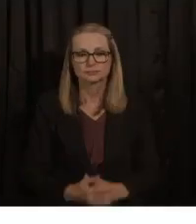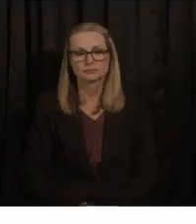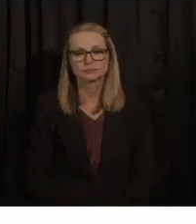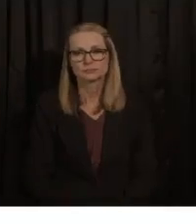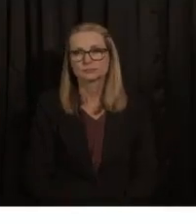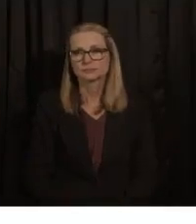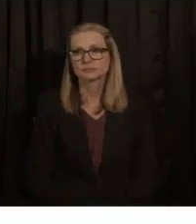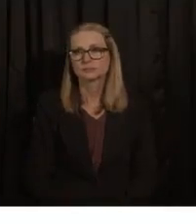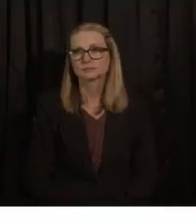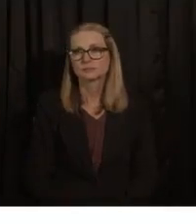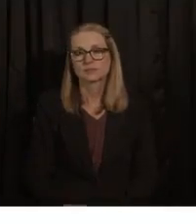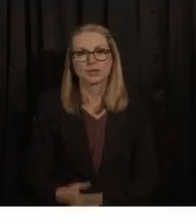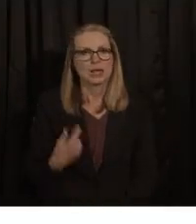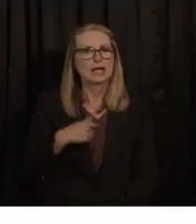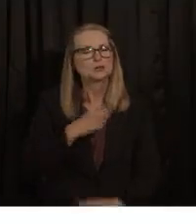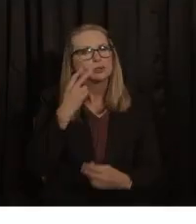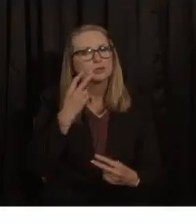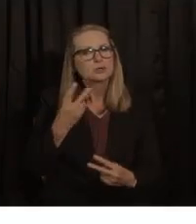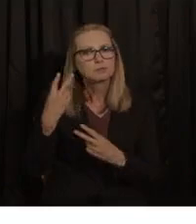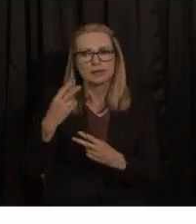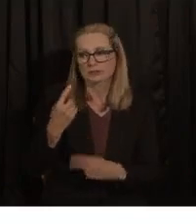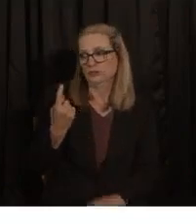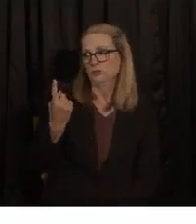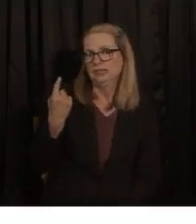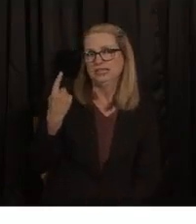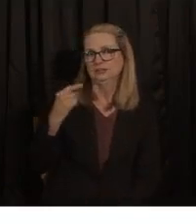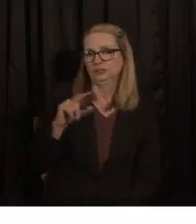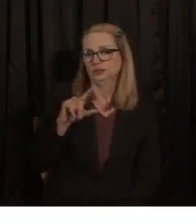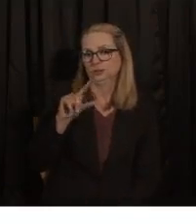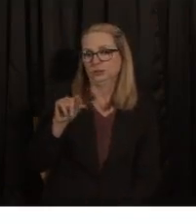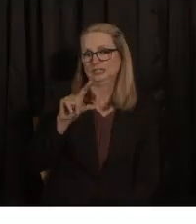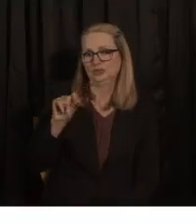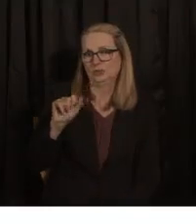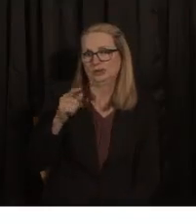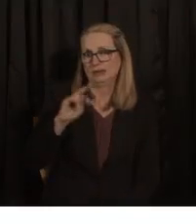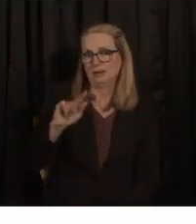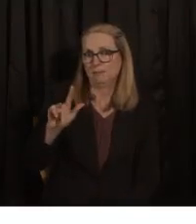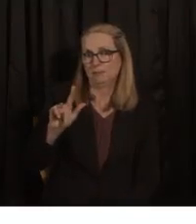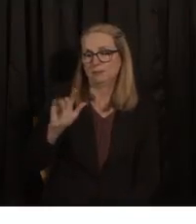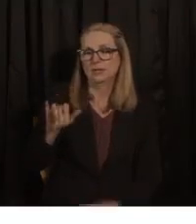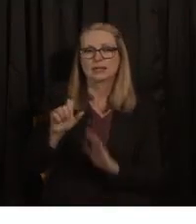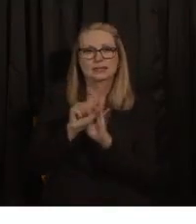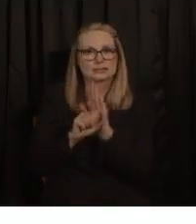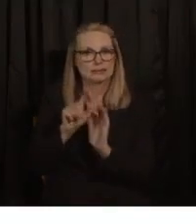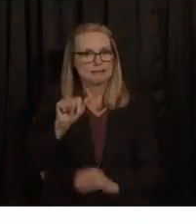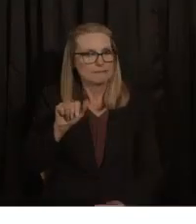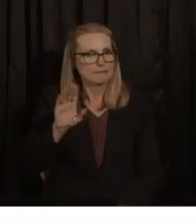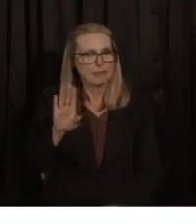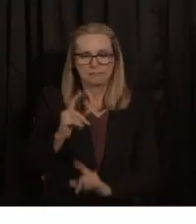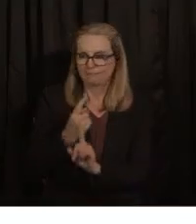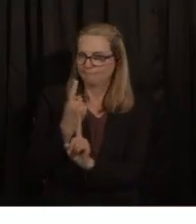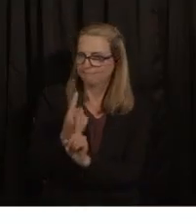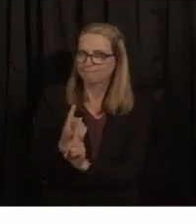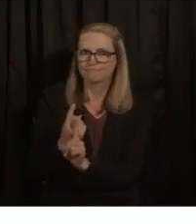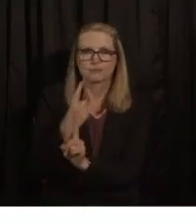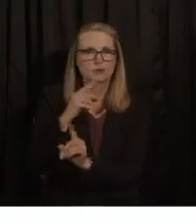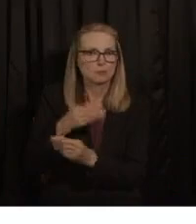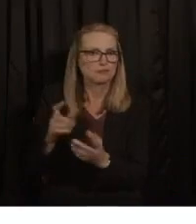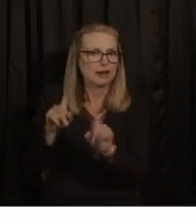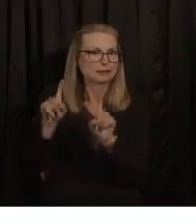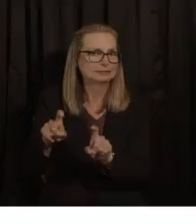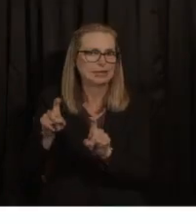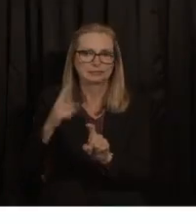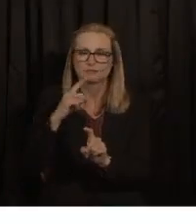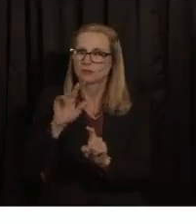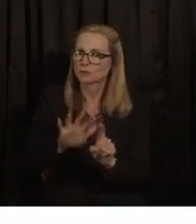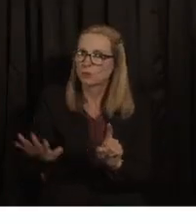look back to the beginning of the pandemic in April of 2020, the state laboratory was the only option for performing testing within the state of